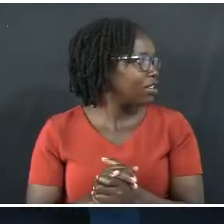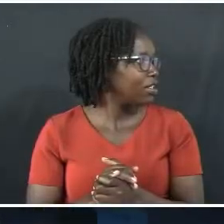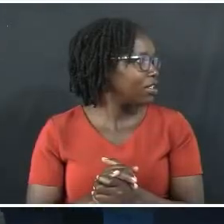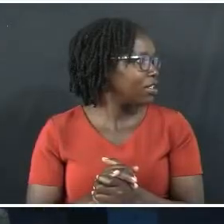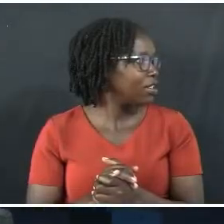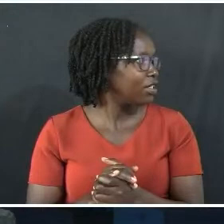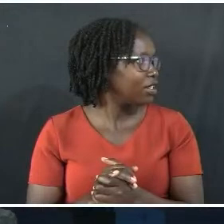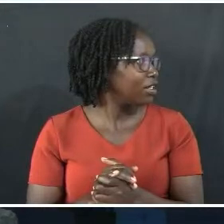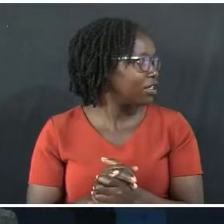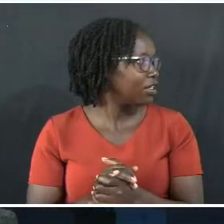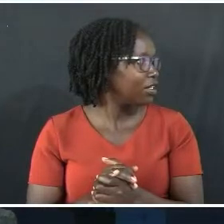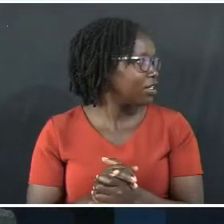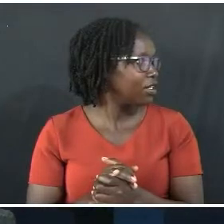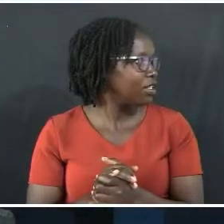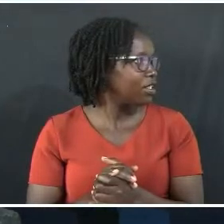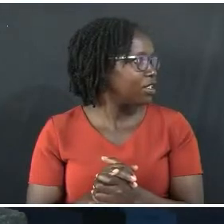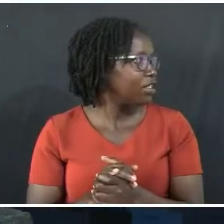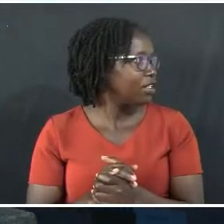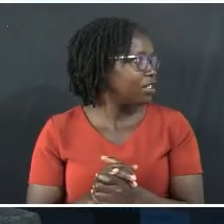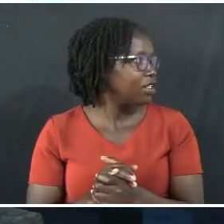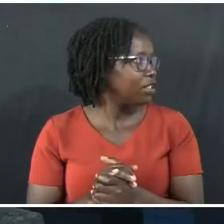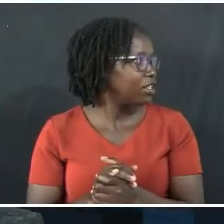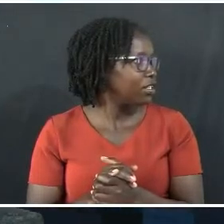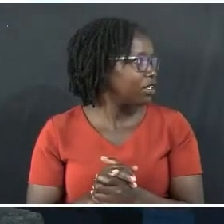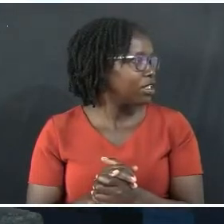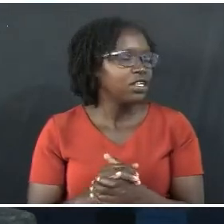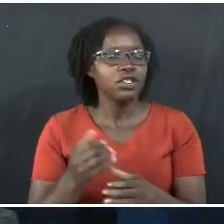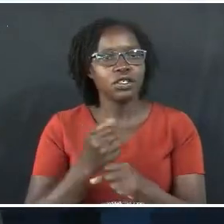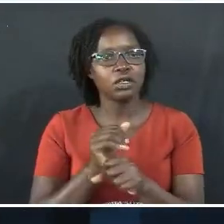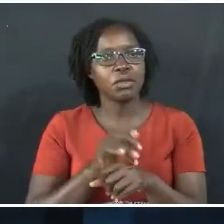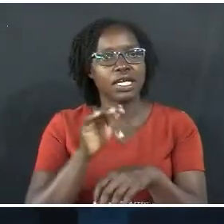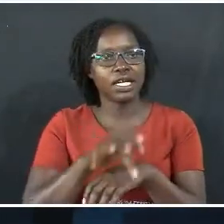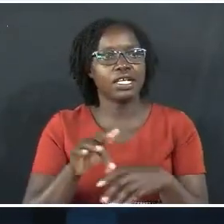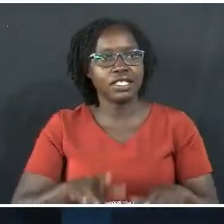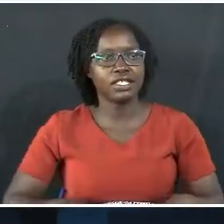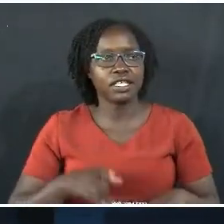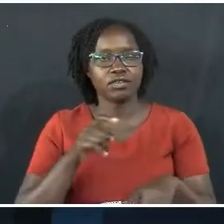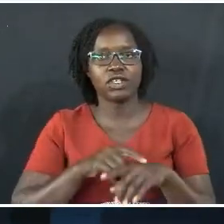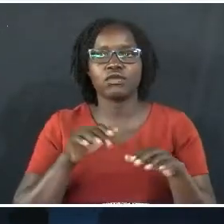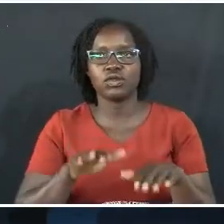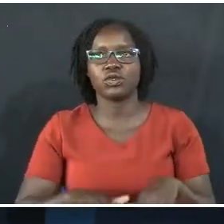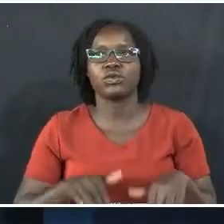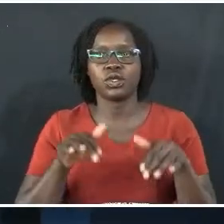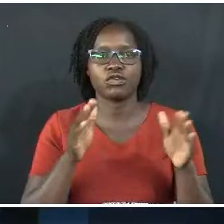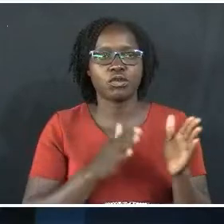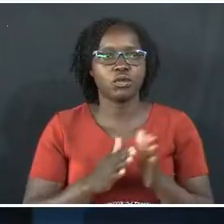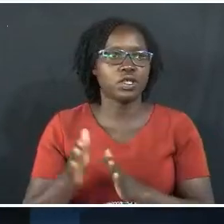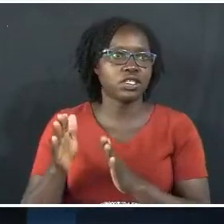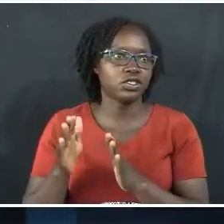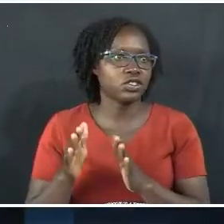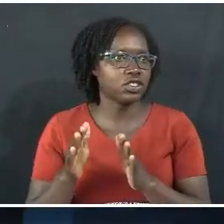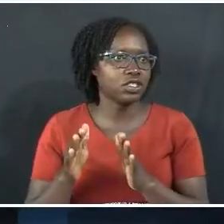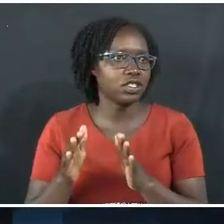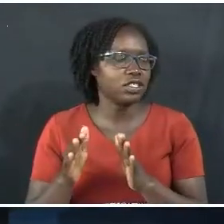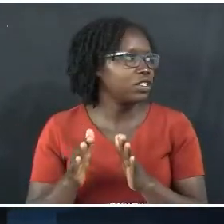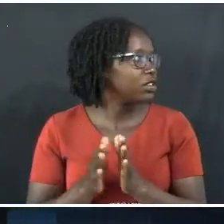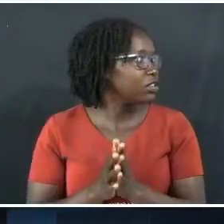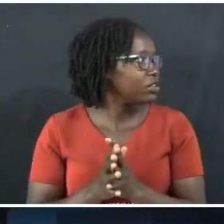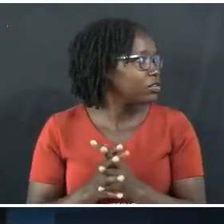yes, you can make it early in life while you wait for preparation. Well